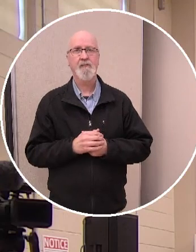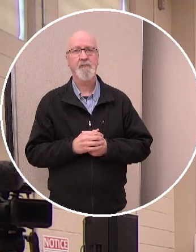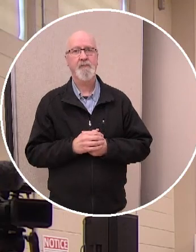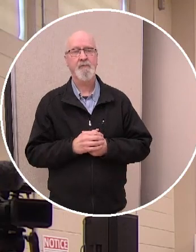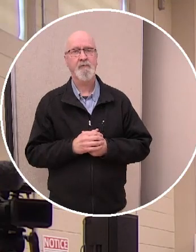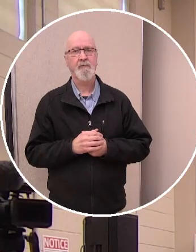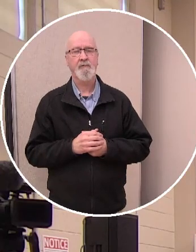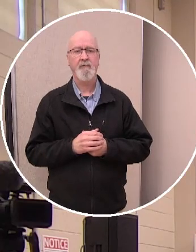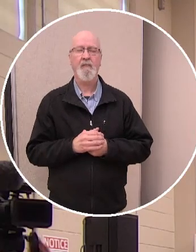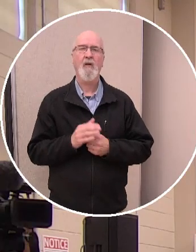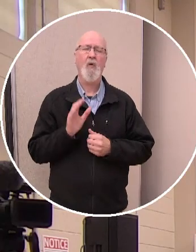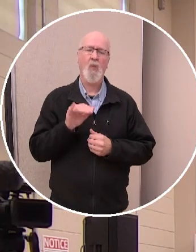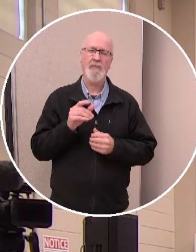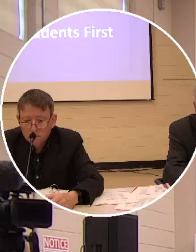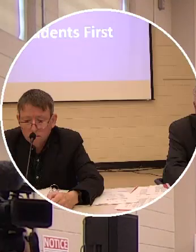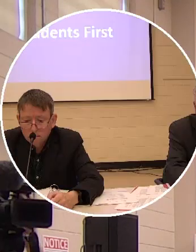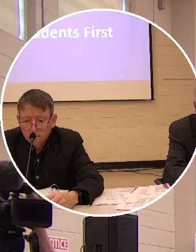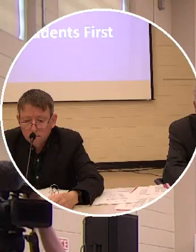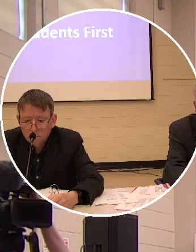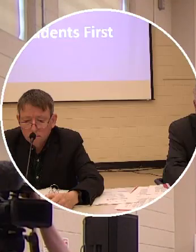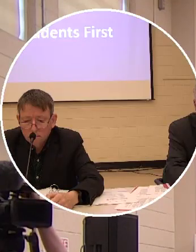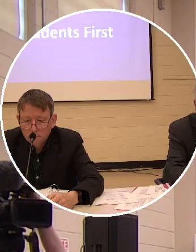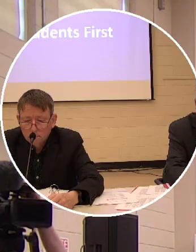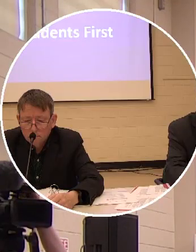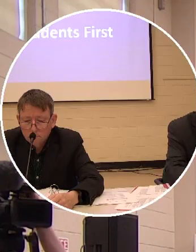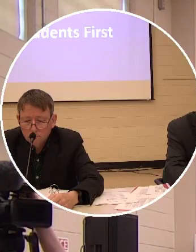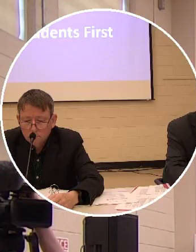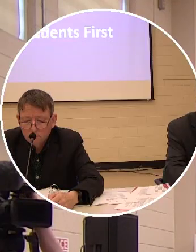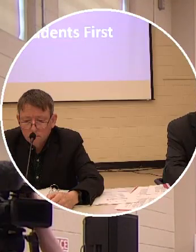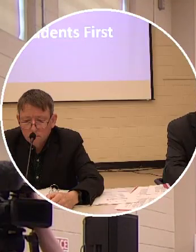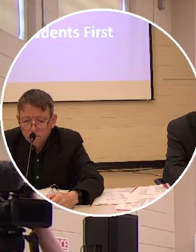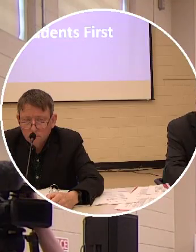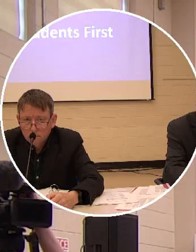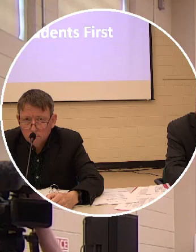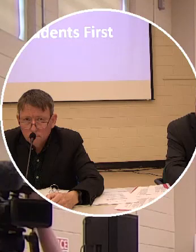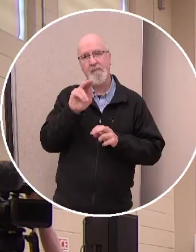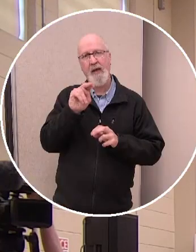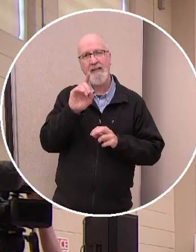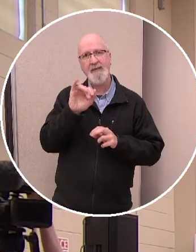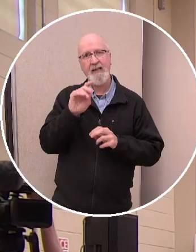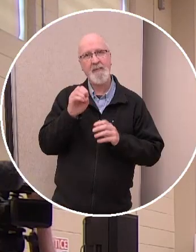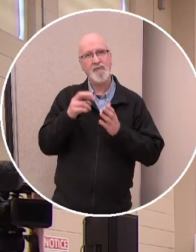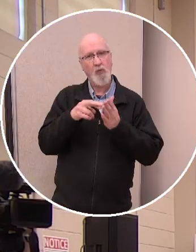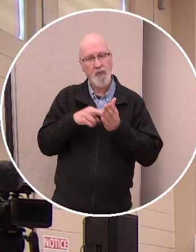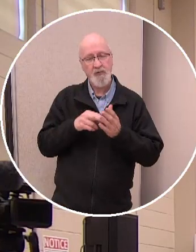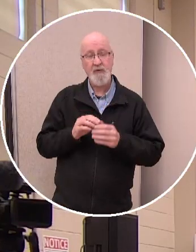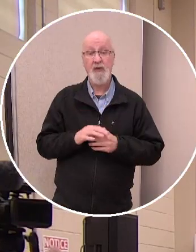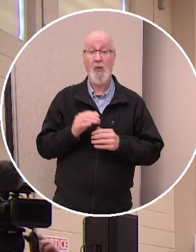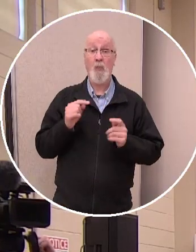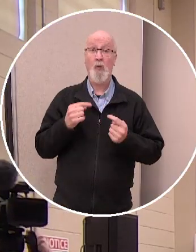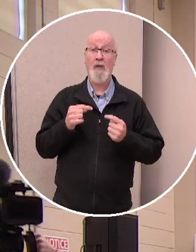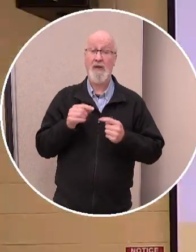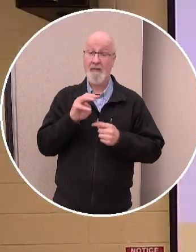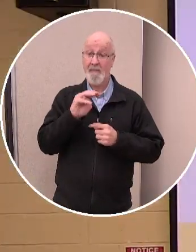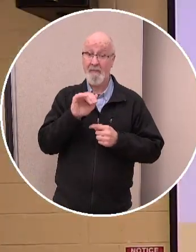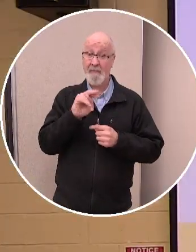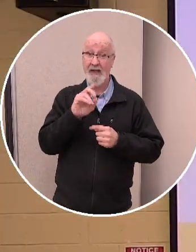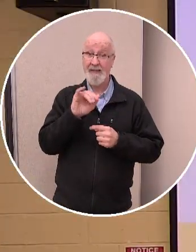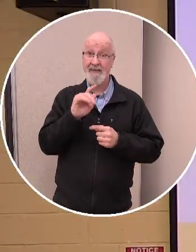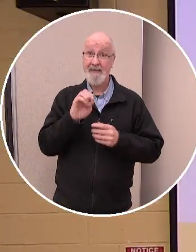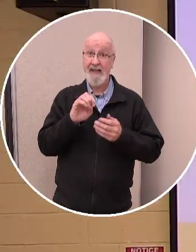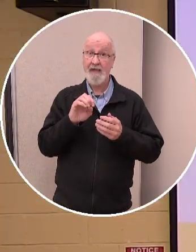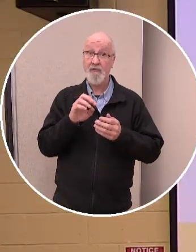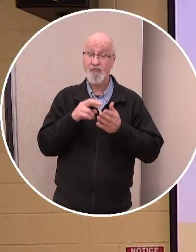it. Yeah, just to elaborate on the mandated piece. When the service board mandates recycling, what that means is that other